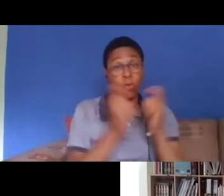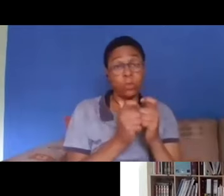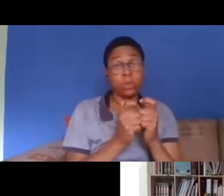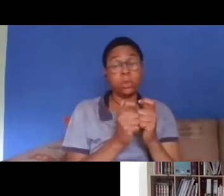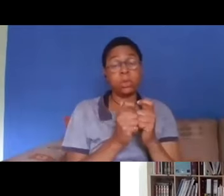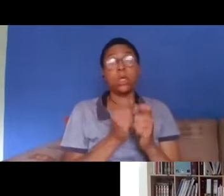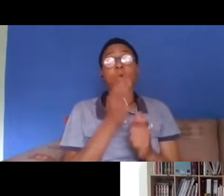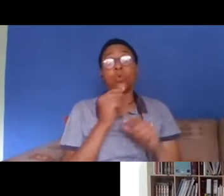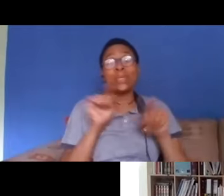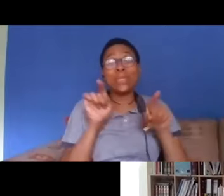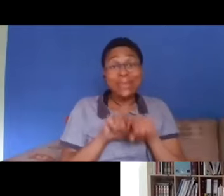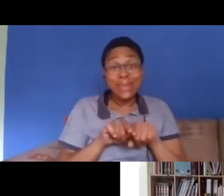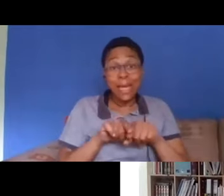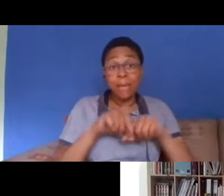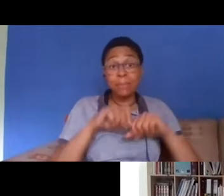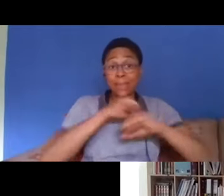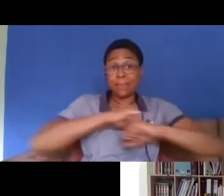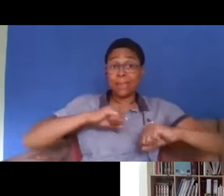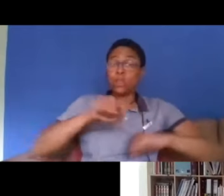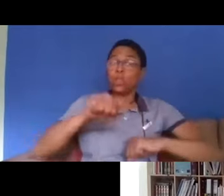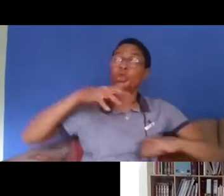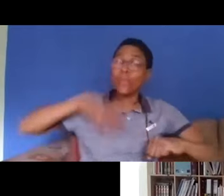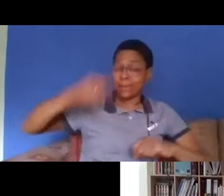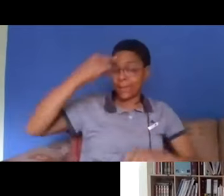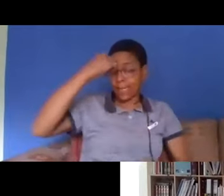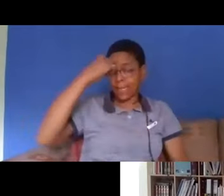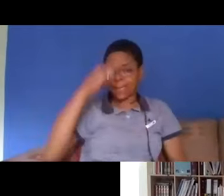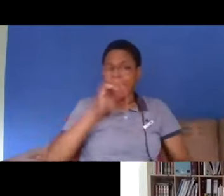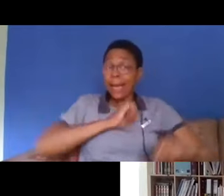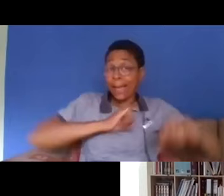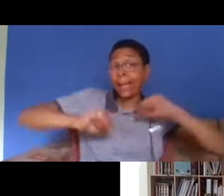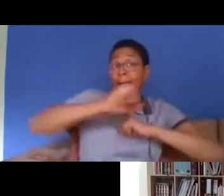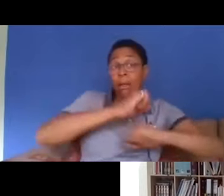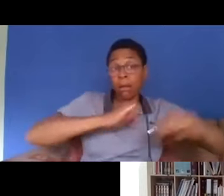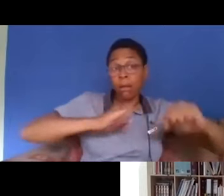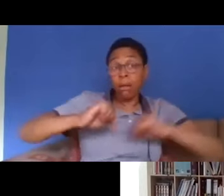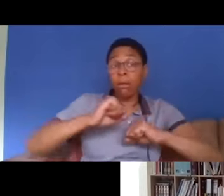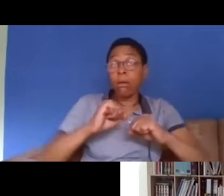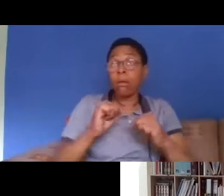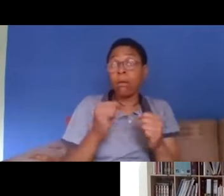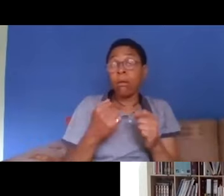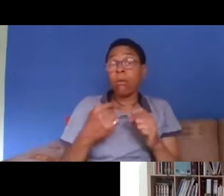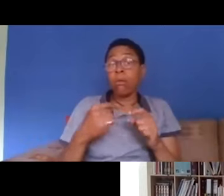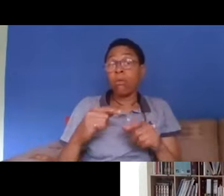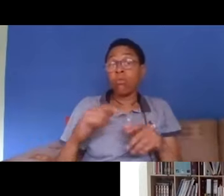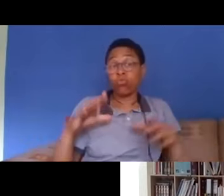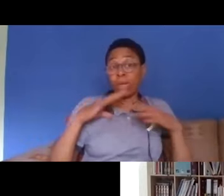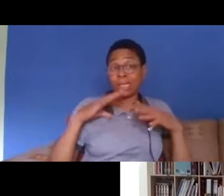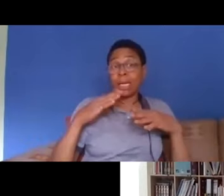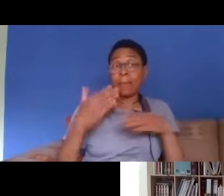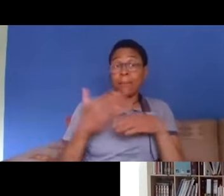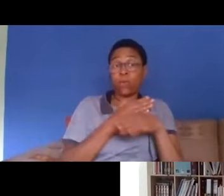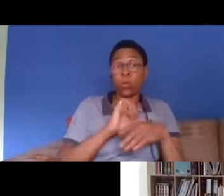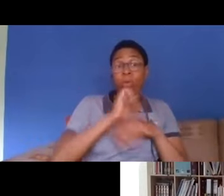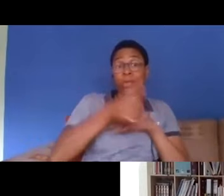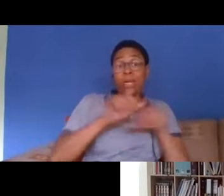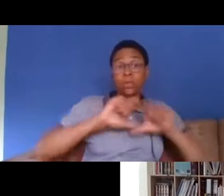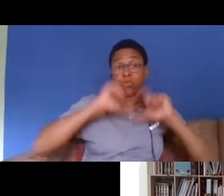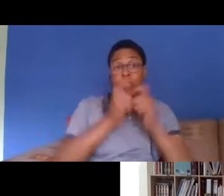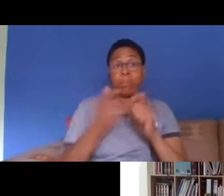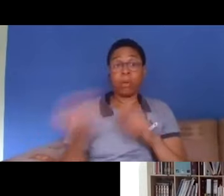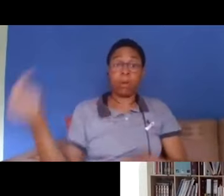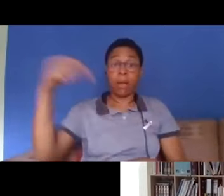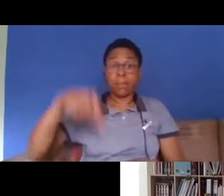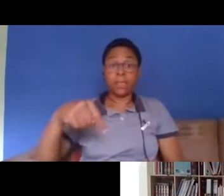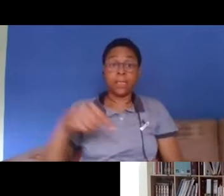space, then you will need to think about cleaning the space thoroughly before the next group comes in.